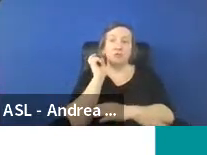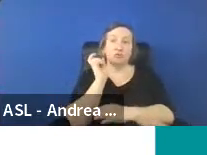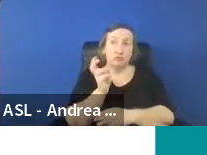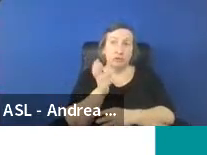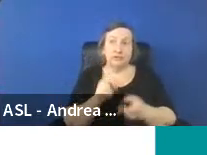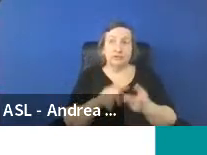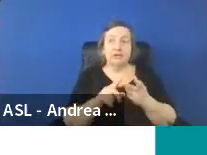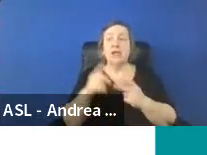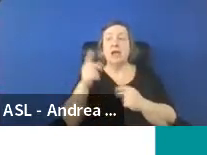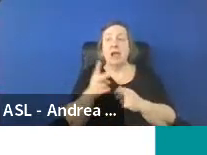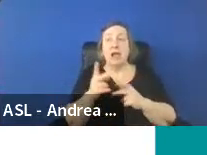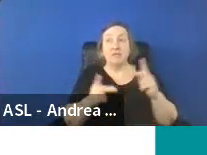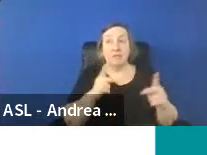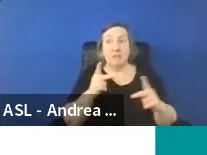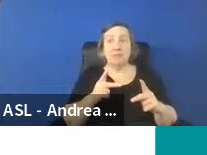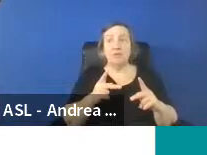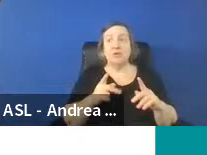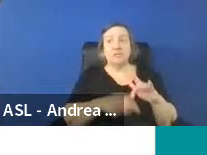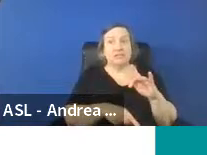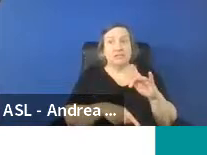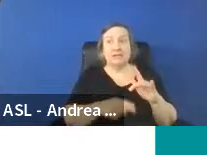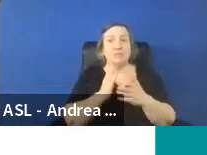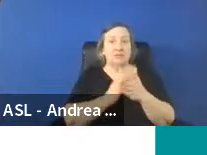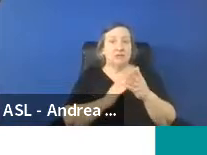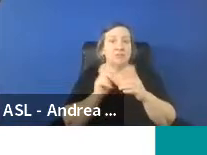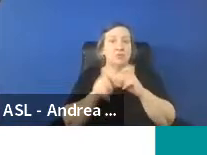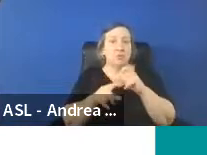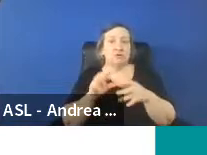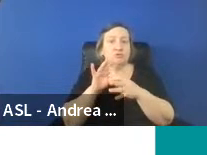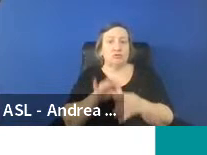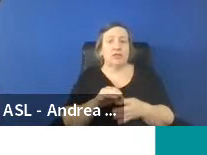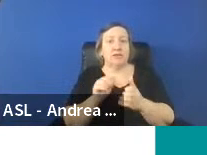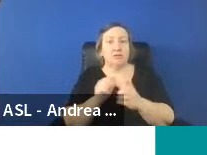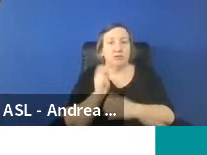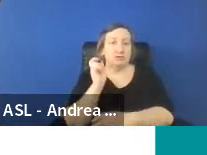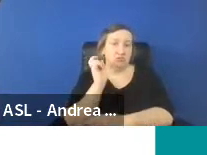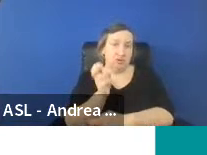all respondents actually chose to skip questions related to transit. So